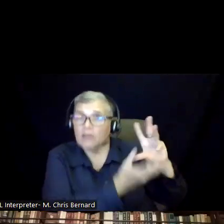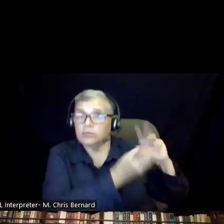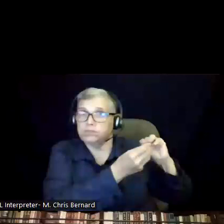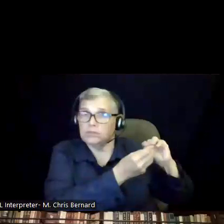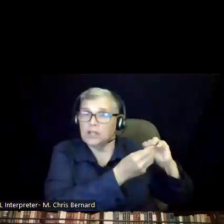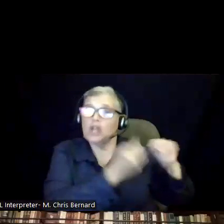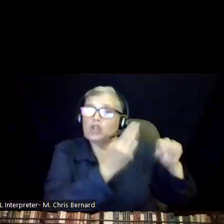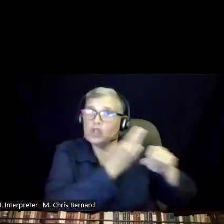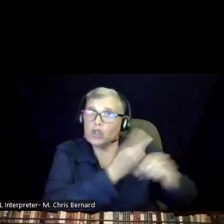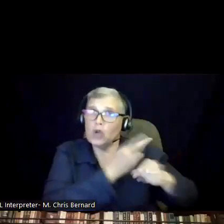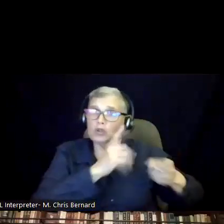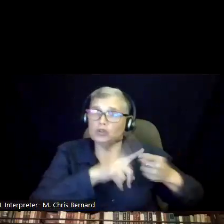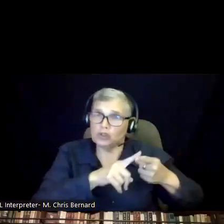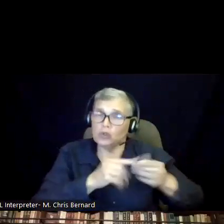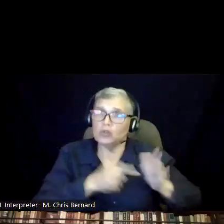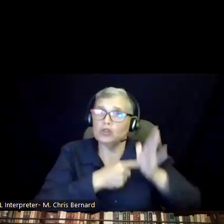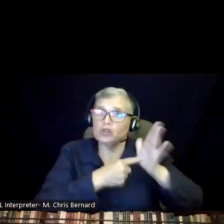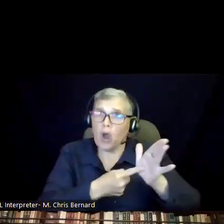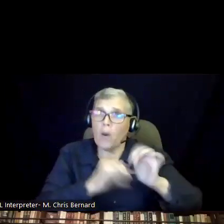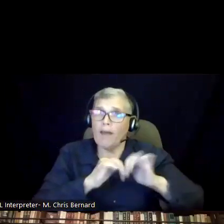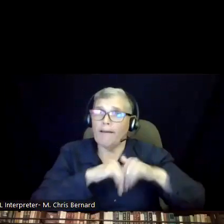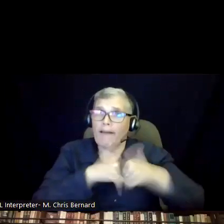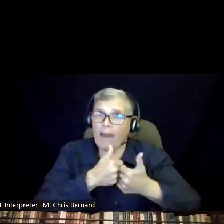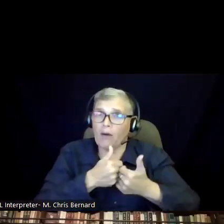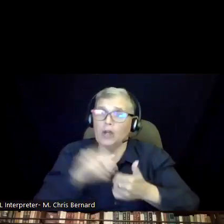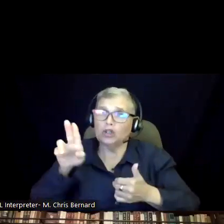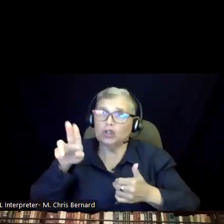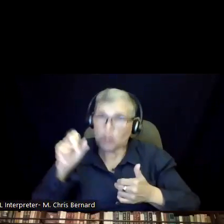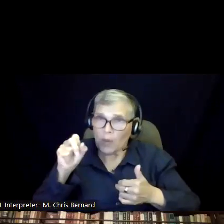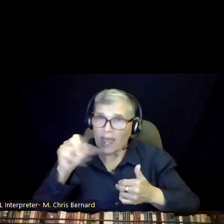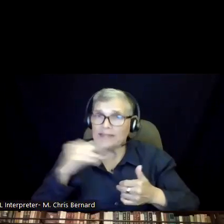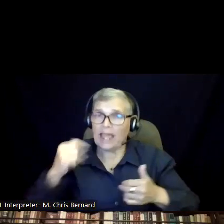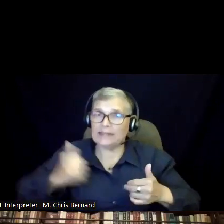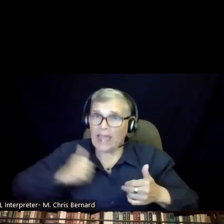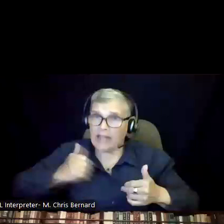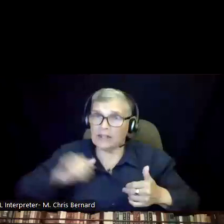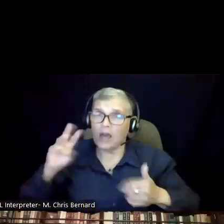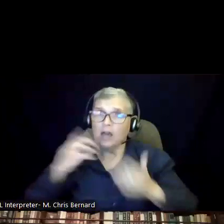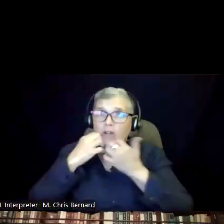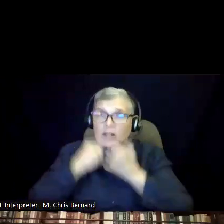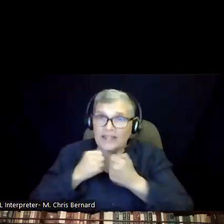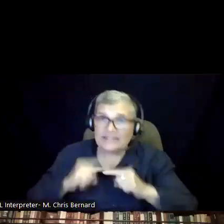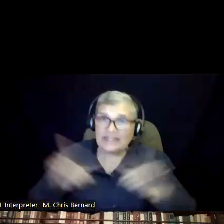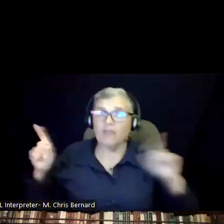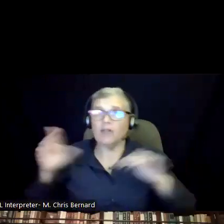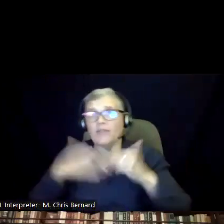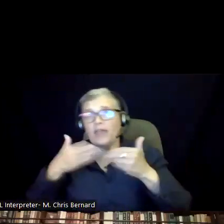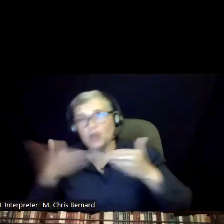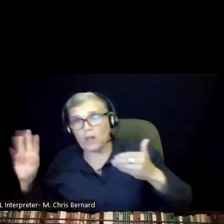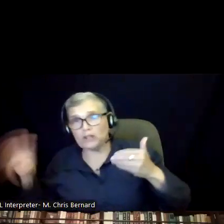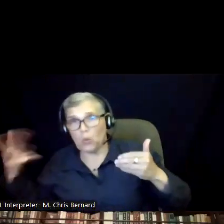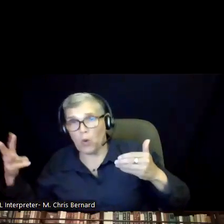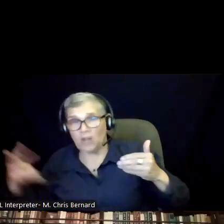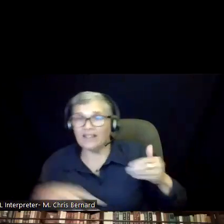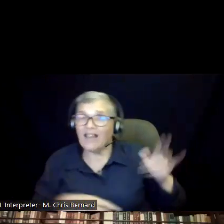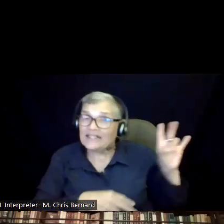wildlife conservation in the United States and Canada from other forms worldwide. In my opinion, those are perfectly